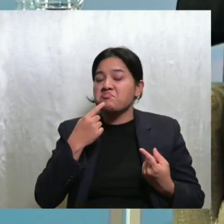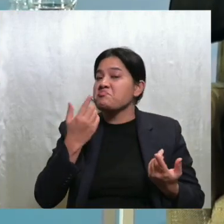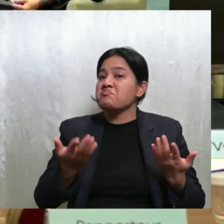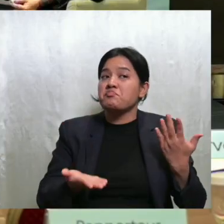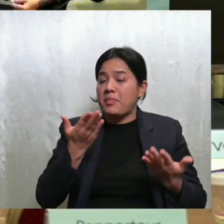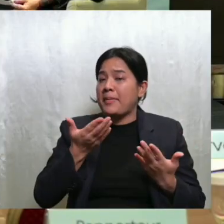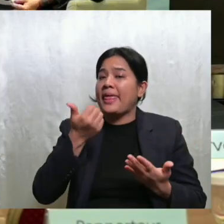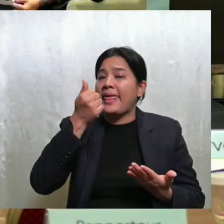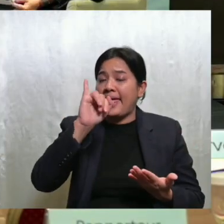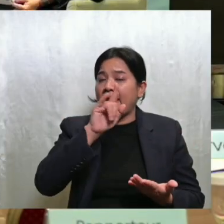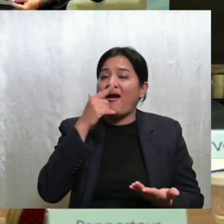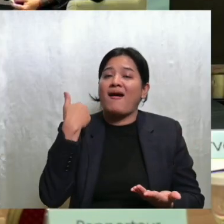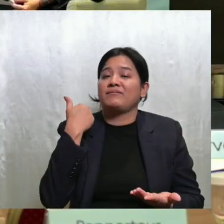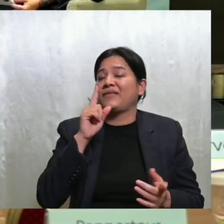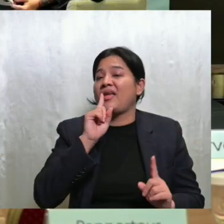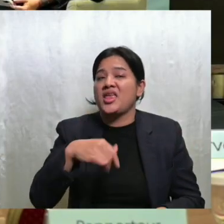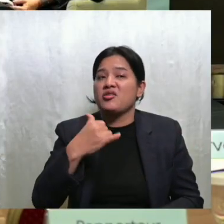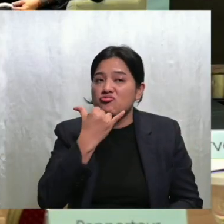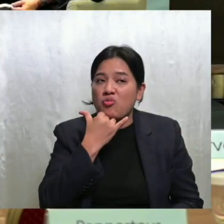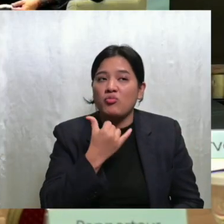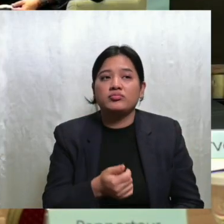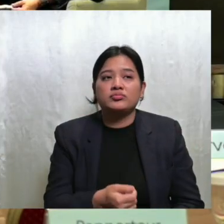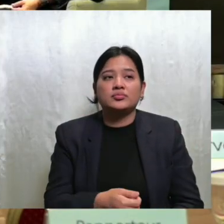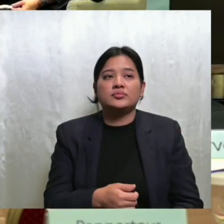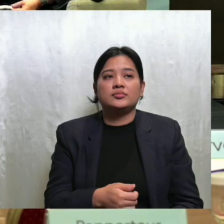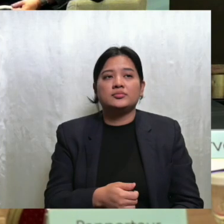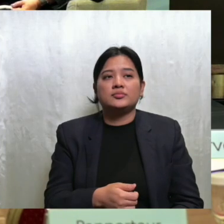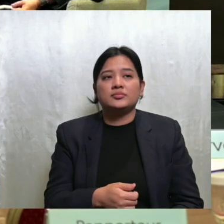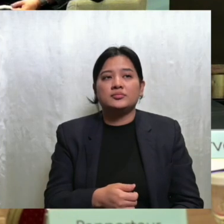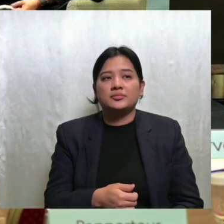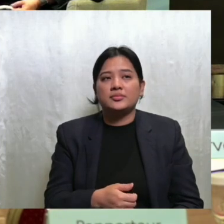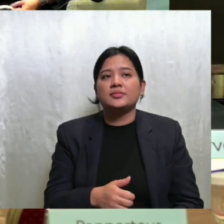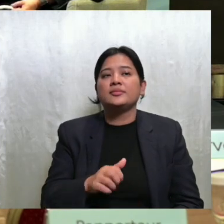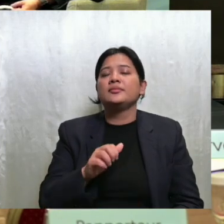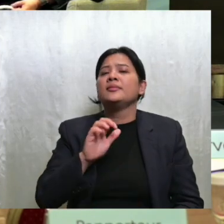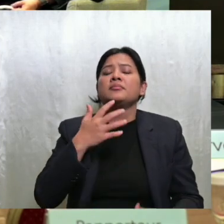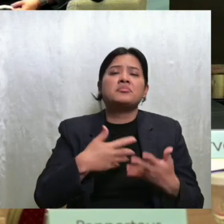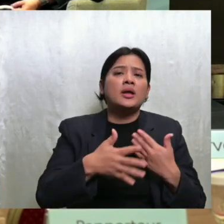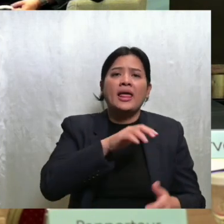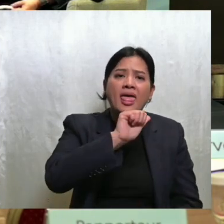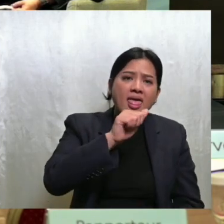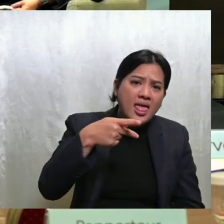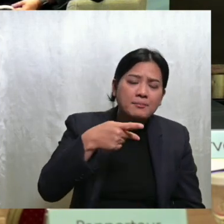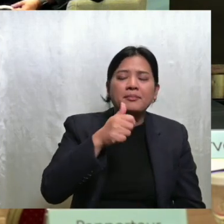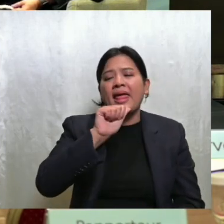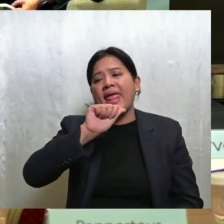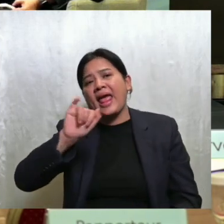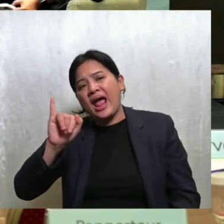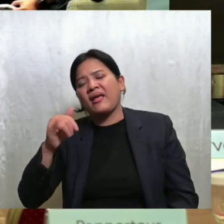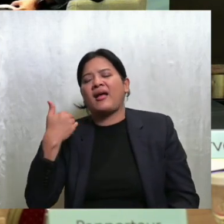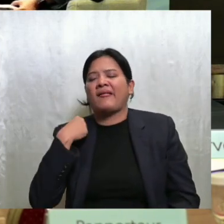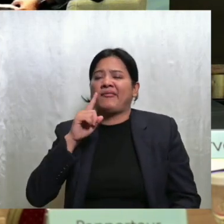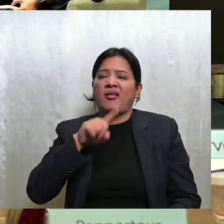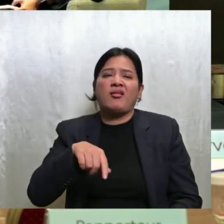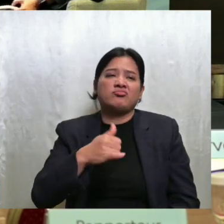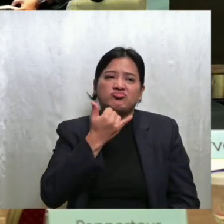of AI, even if the accuracy is not high enough, it works out. If it's good enough, it's good enough. But that's not true in education,